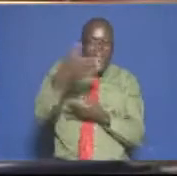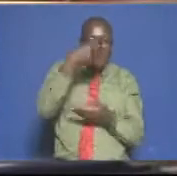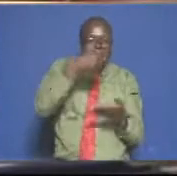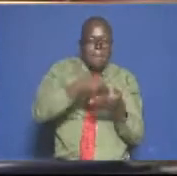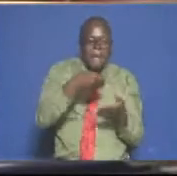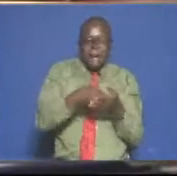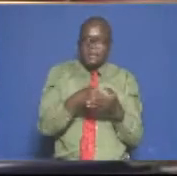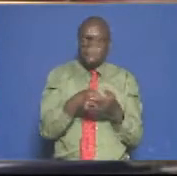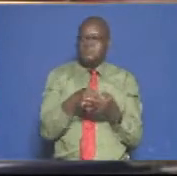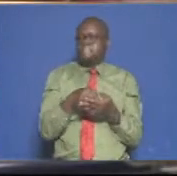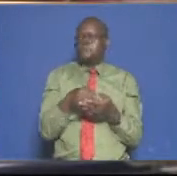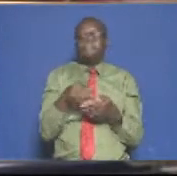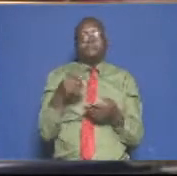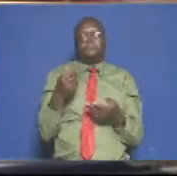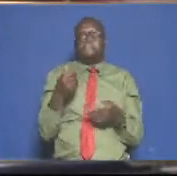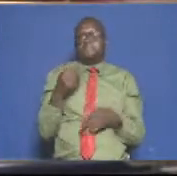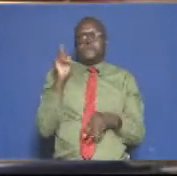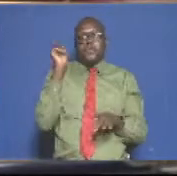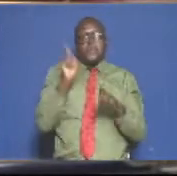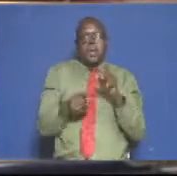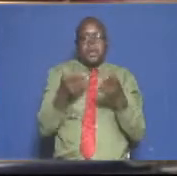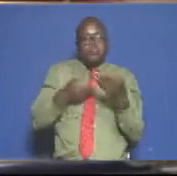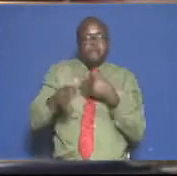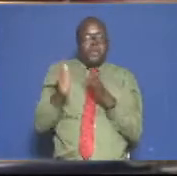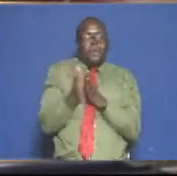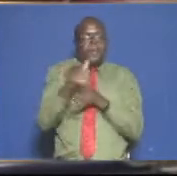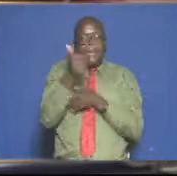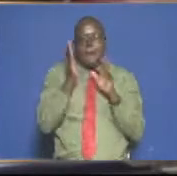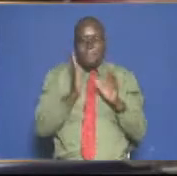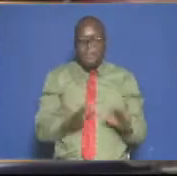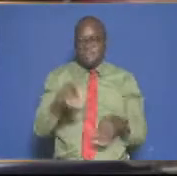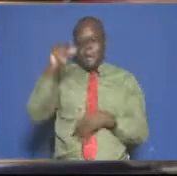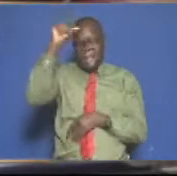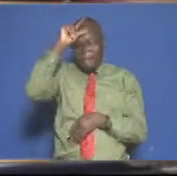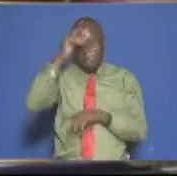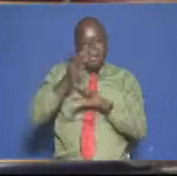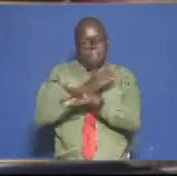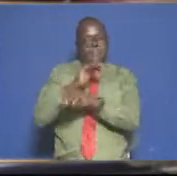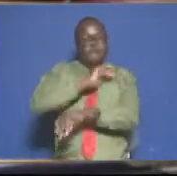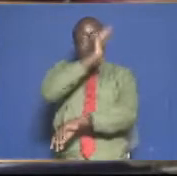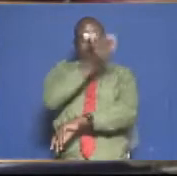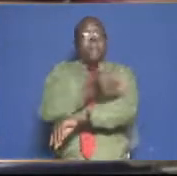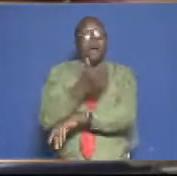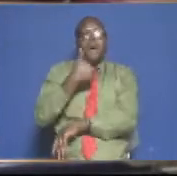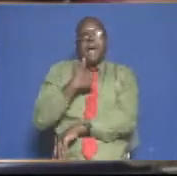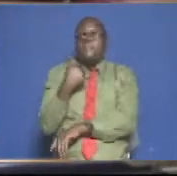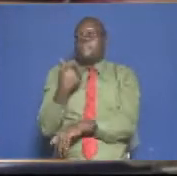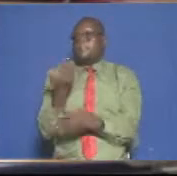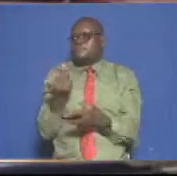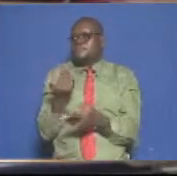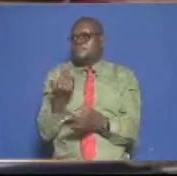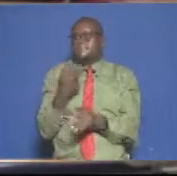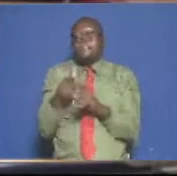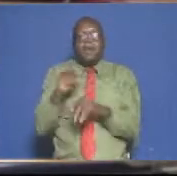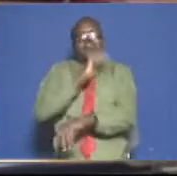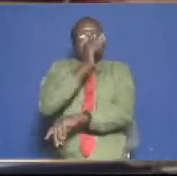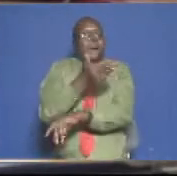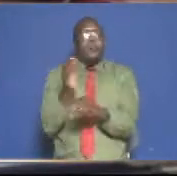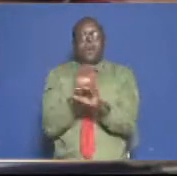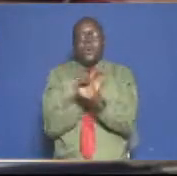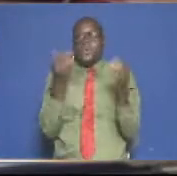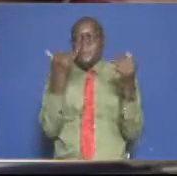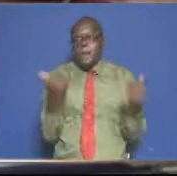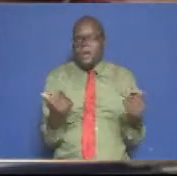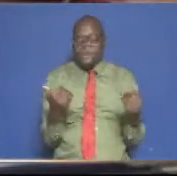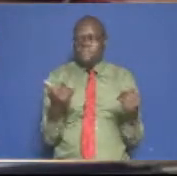there was nobody else we could interact with in government. We had been used to power, and we had no power no more, and